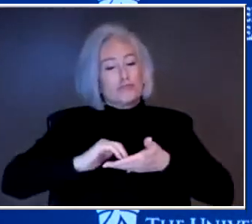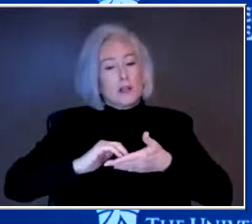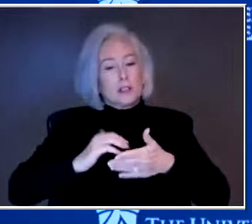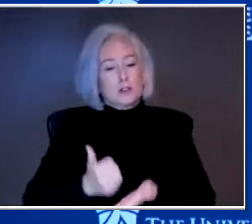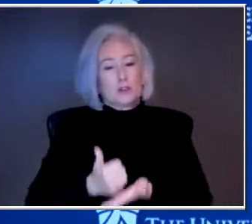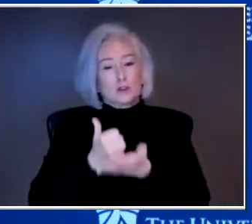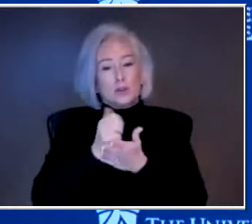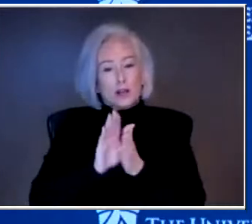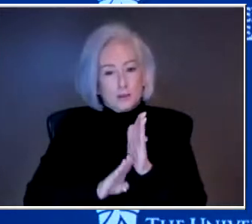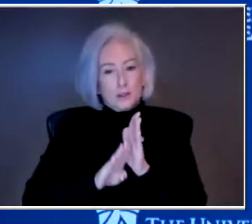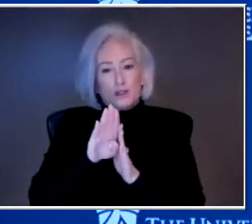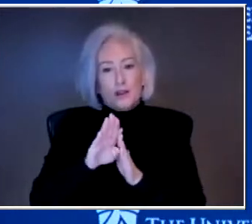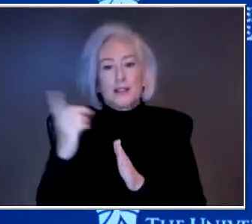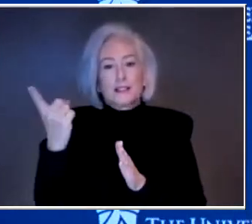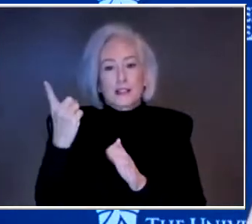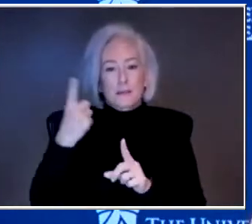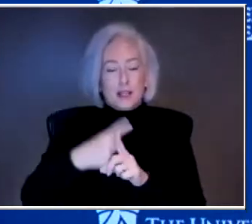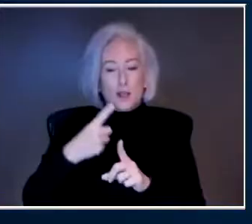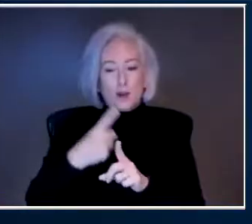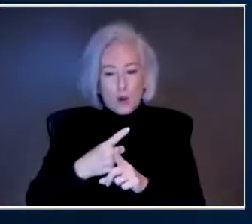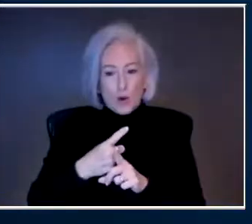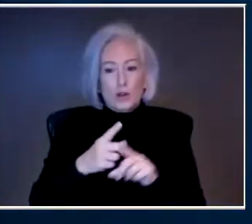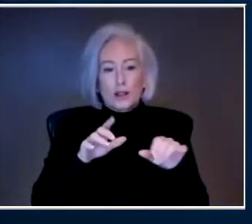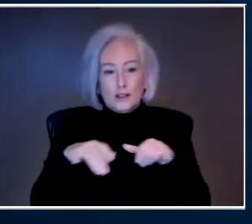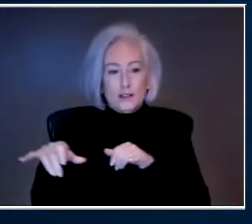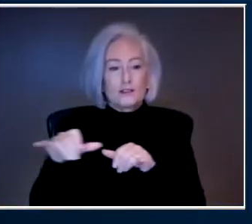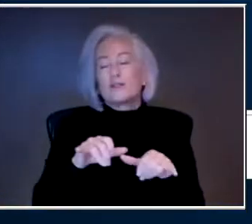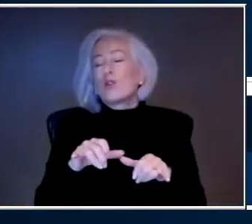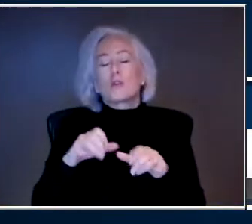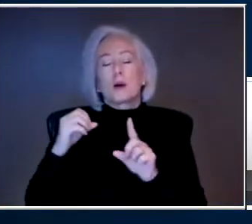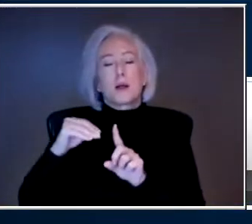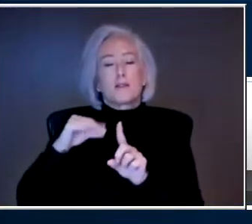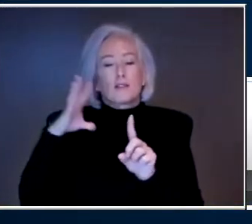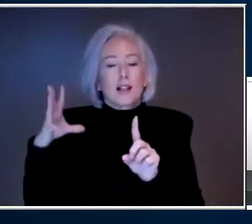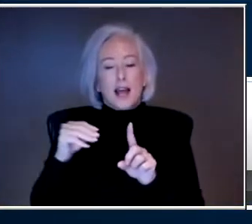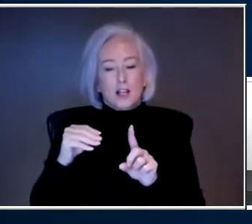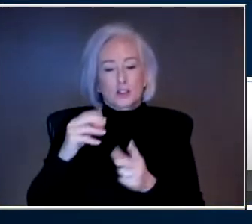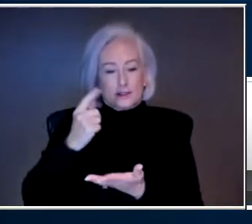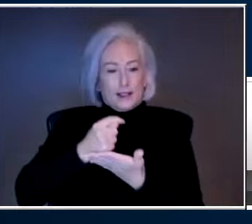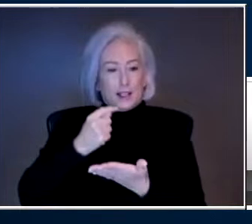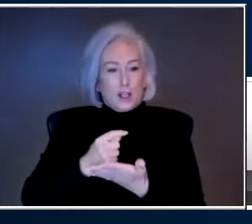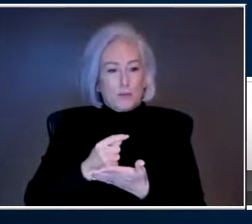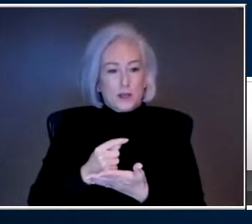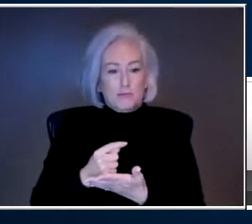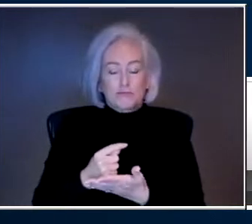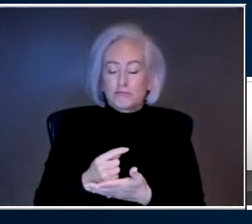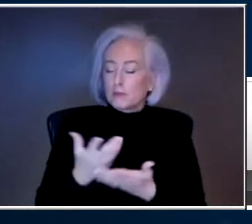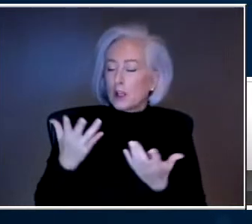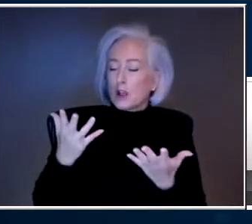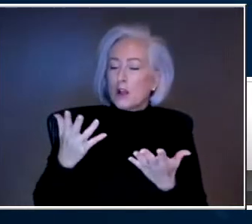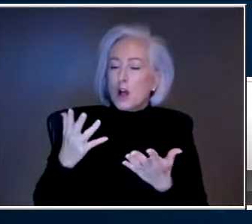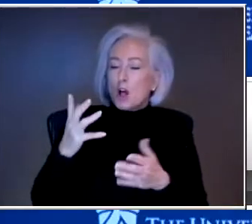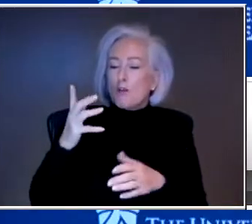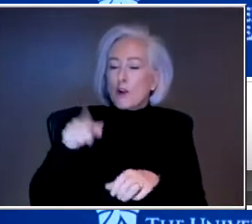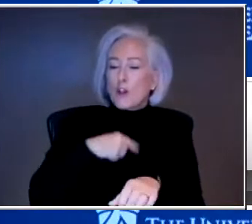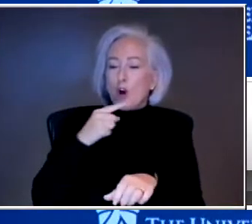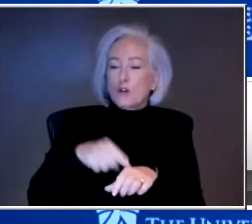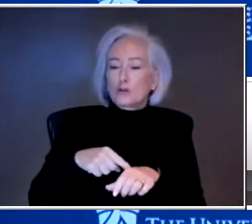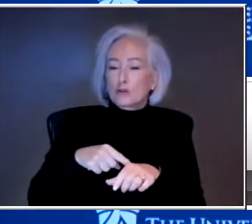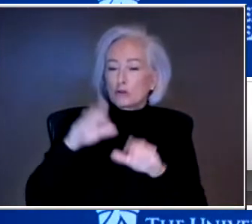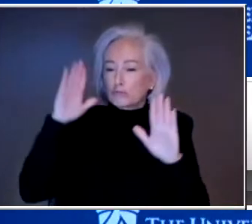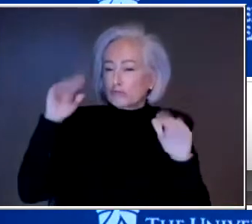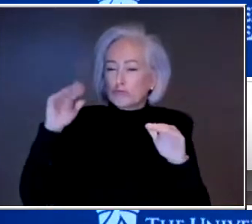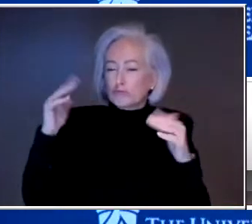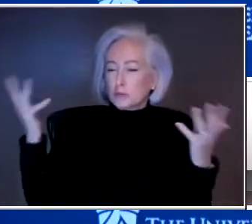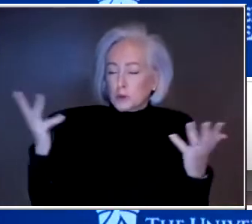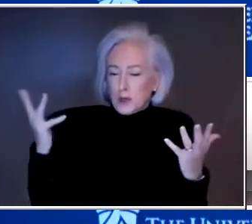conformal flash proton therapy. And what does this flash research hope to prove long term? So the limitation of flash therapy